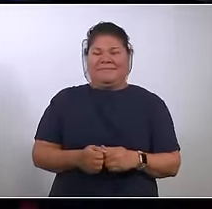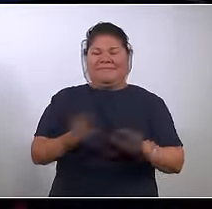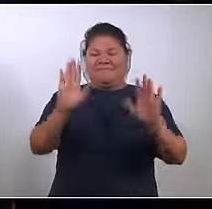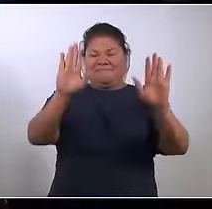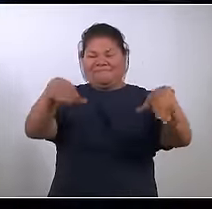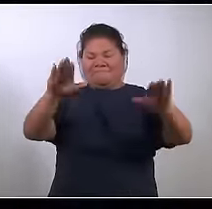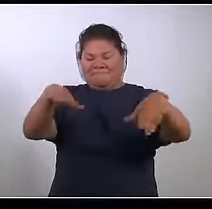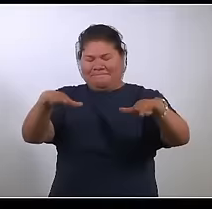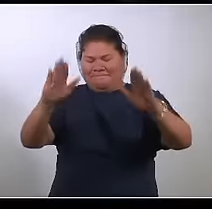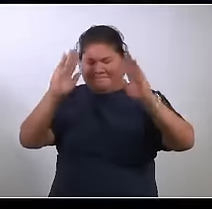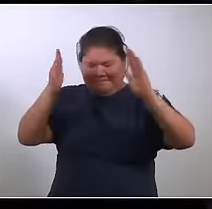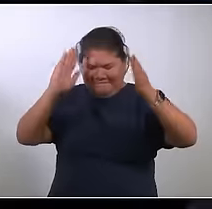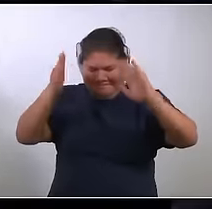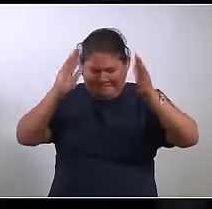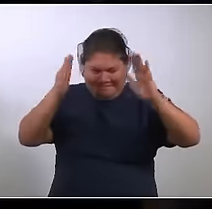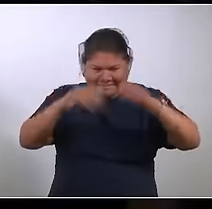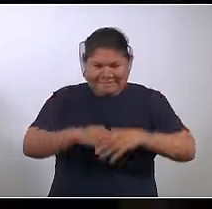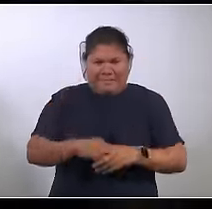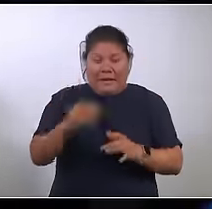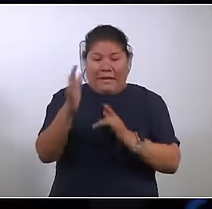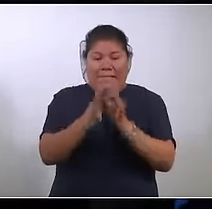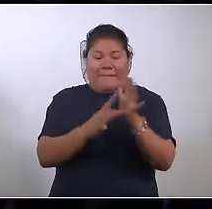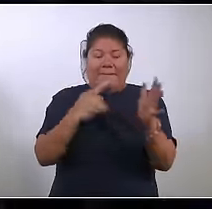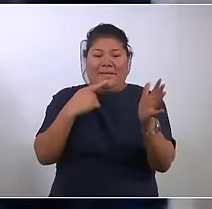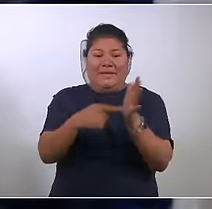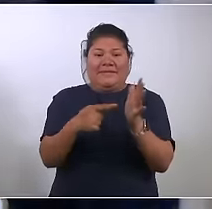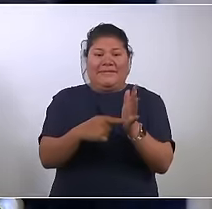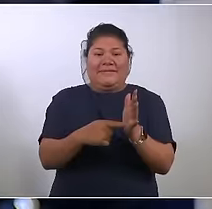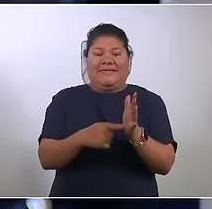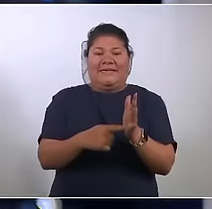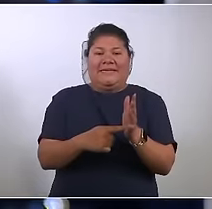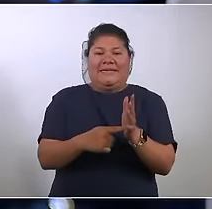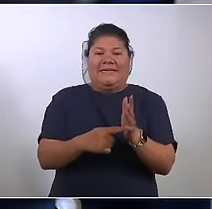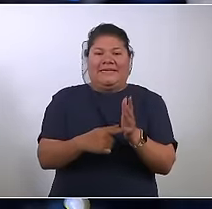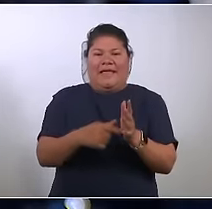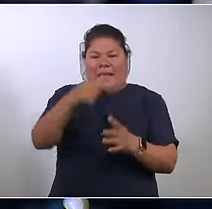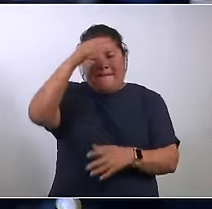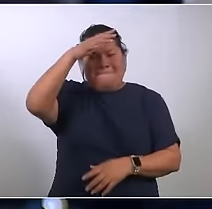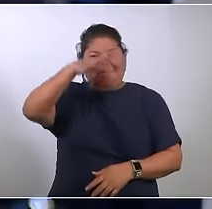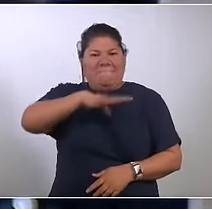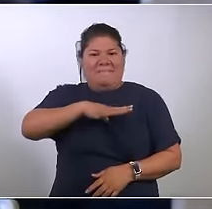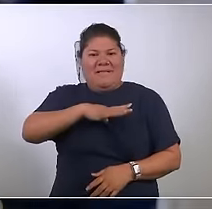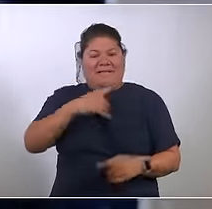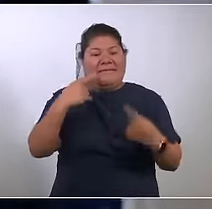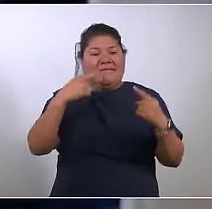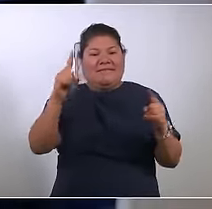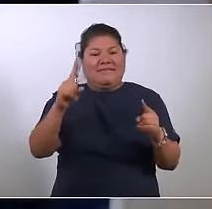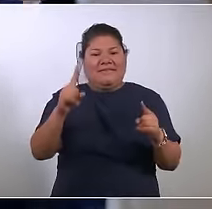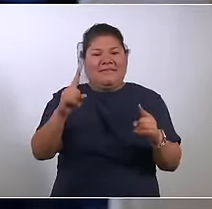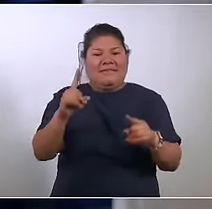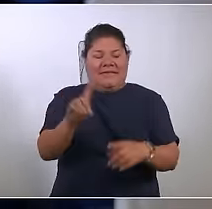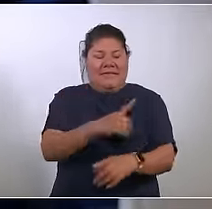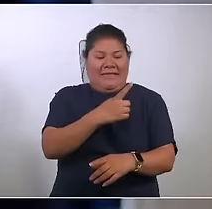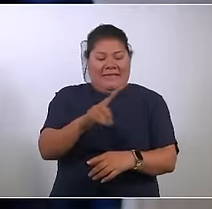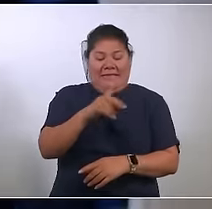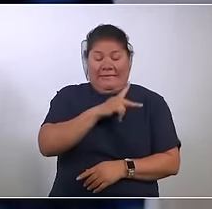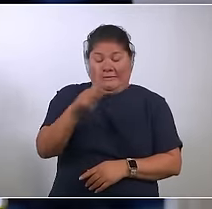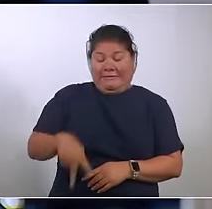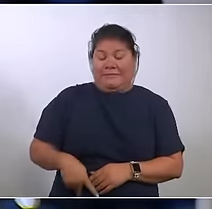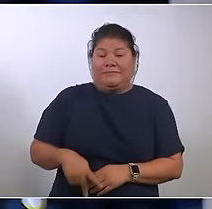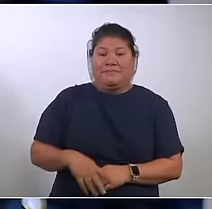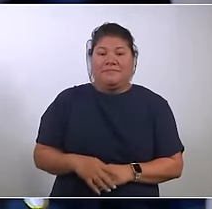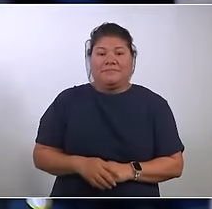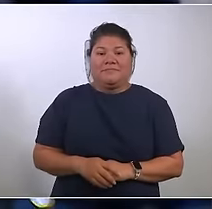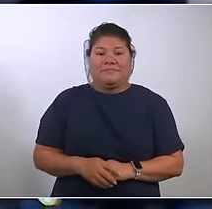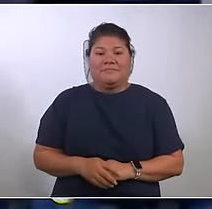Listen to me. Escúcheme. The Bible says that there were some men that declared that David was king. Habían unos